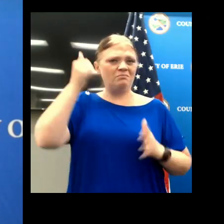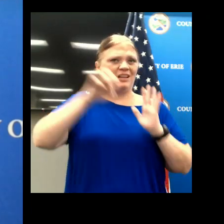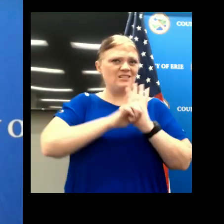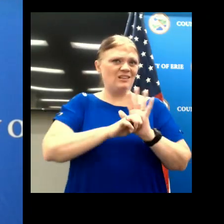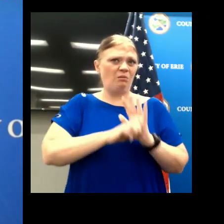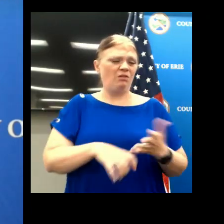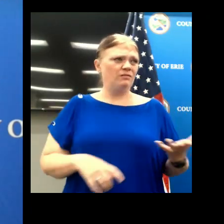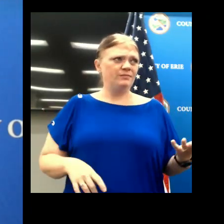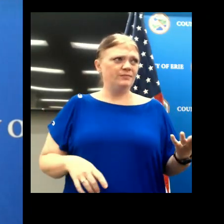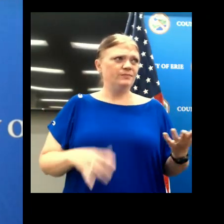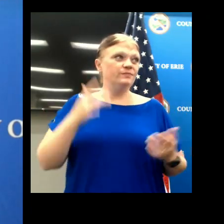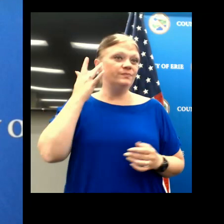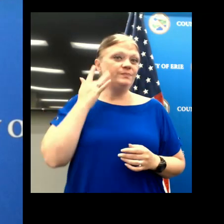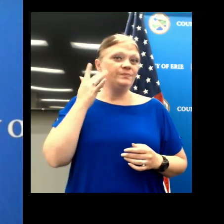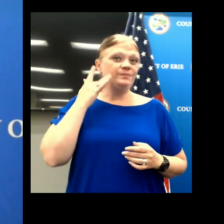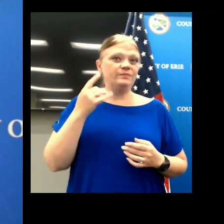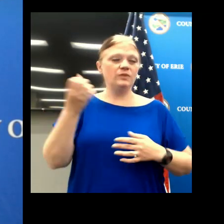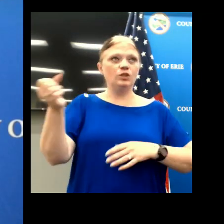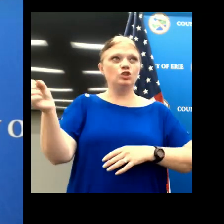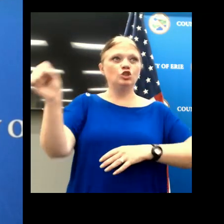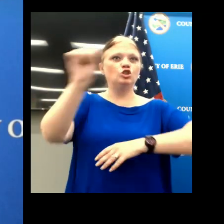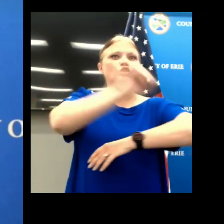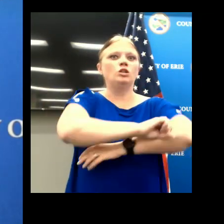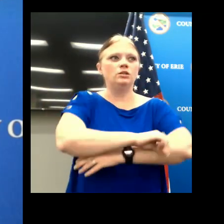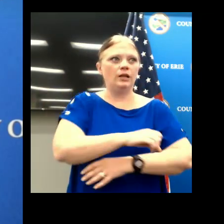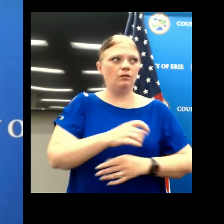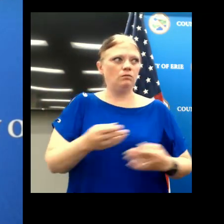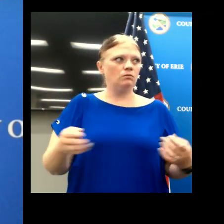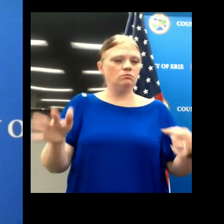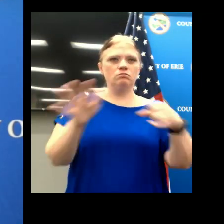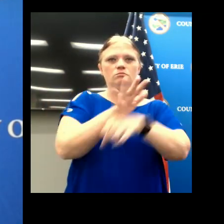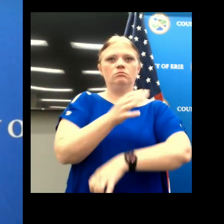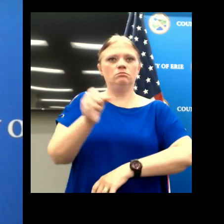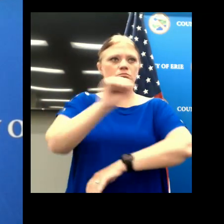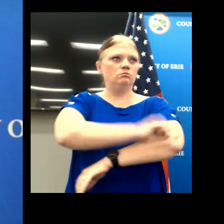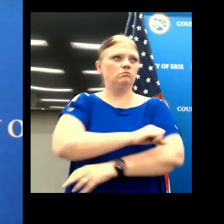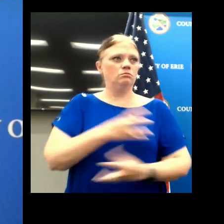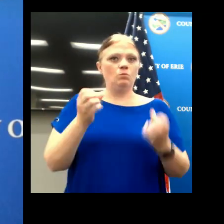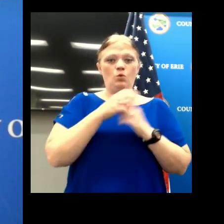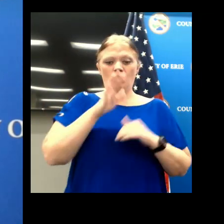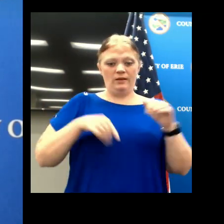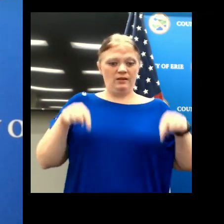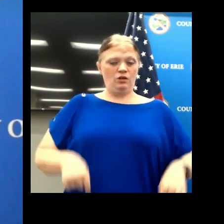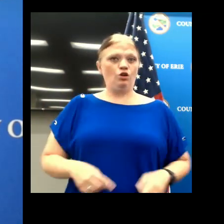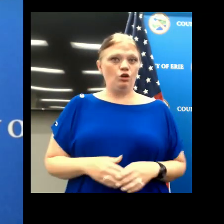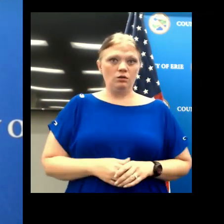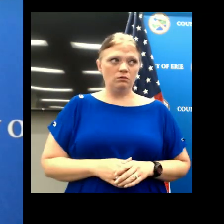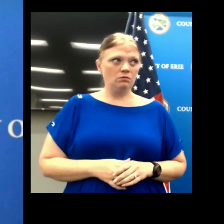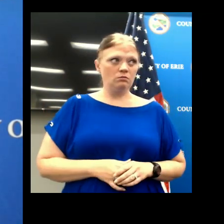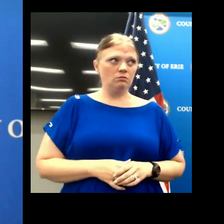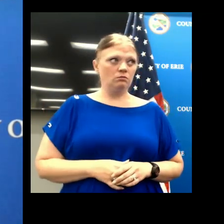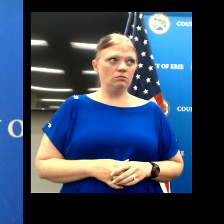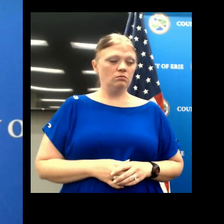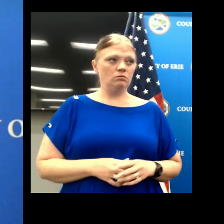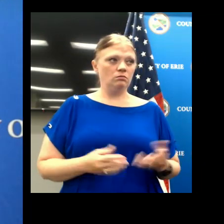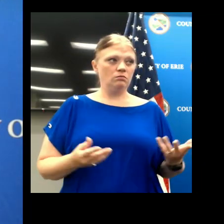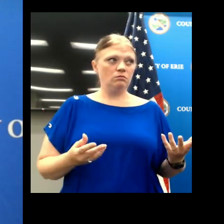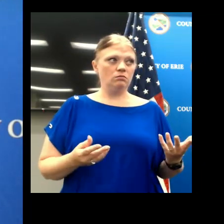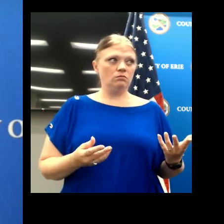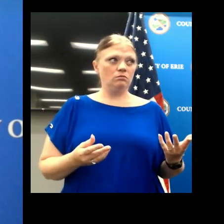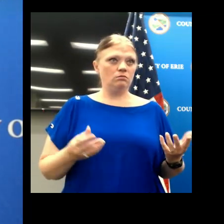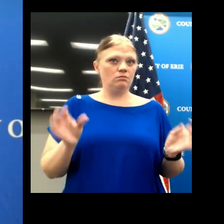example. California shut down, completely shut down, even more than we did here in New York. Had hardly any